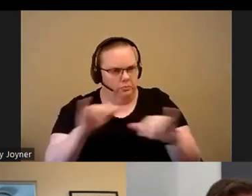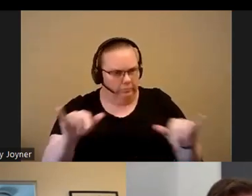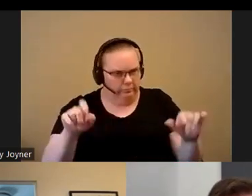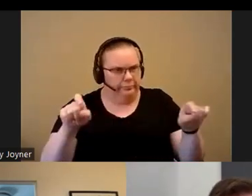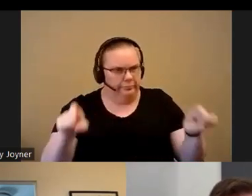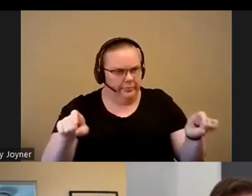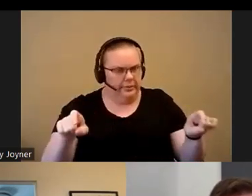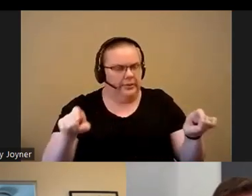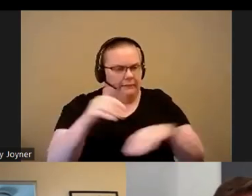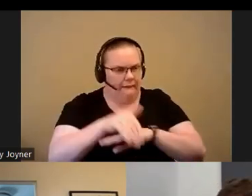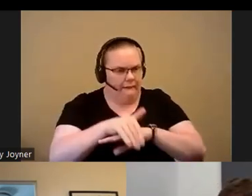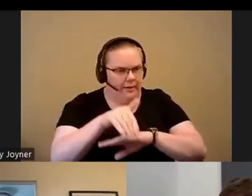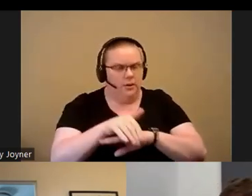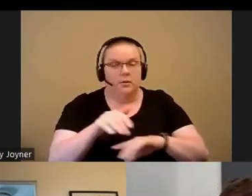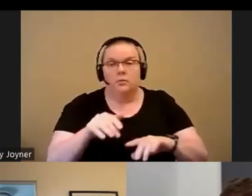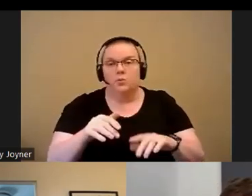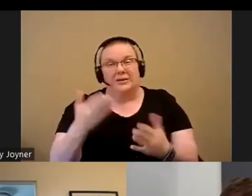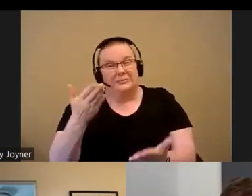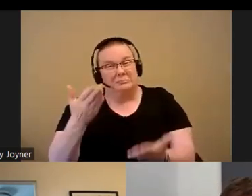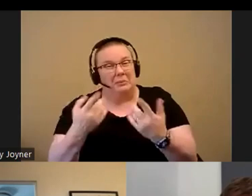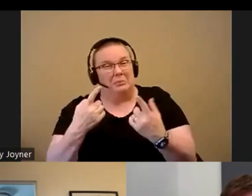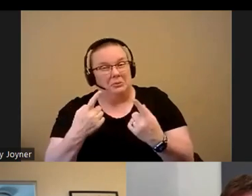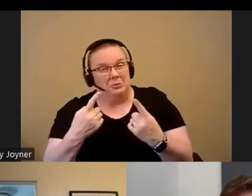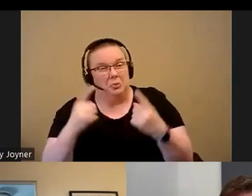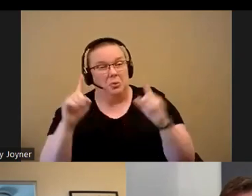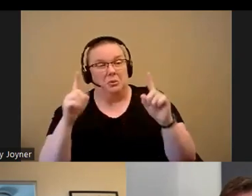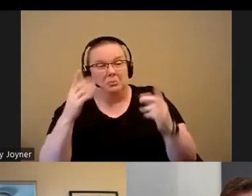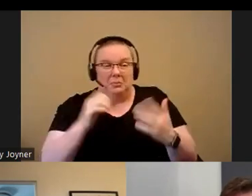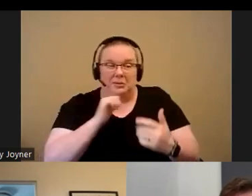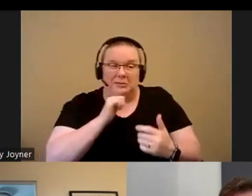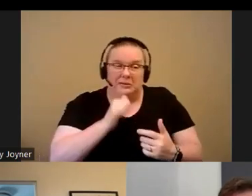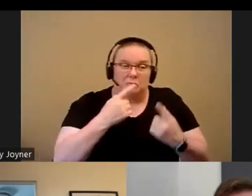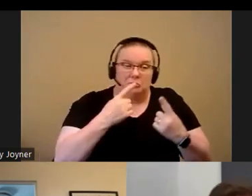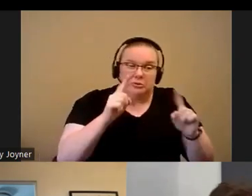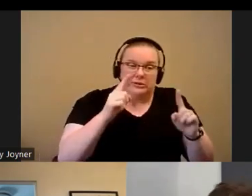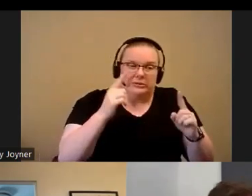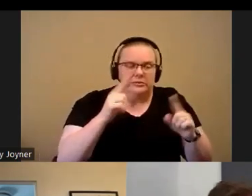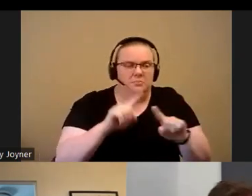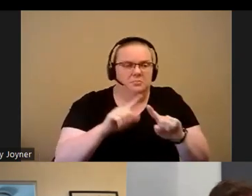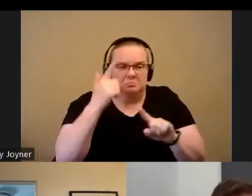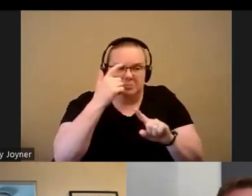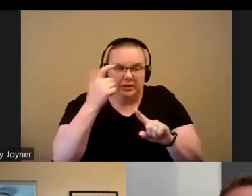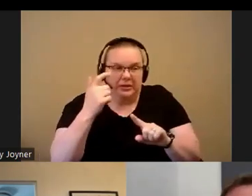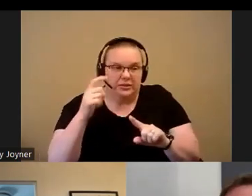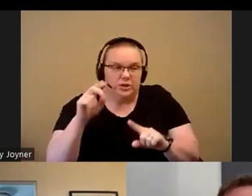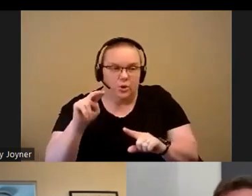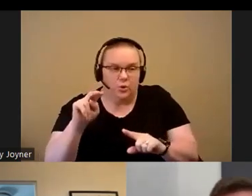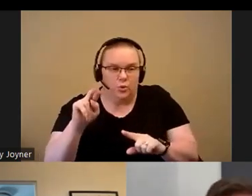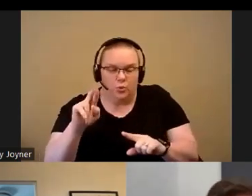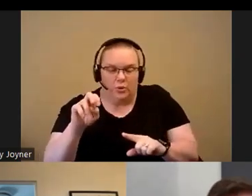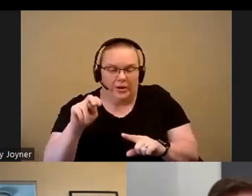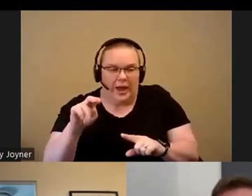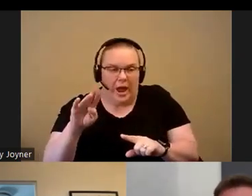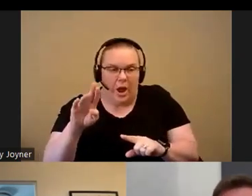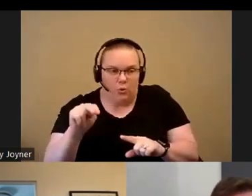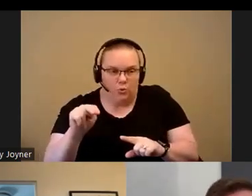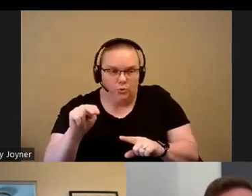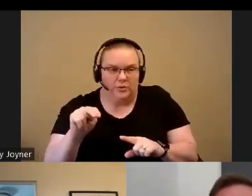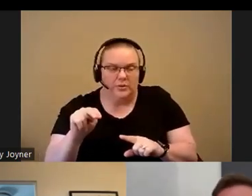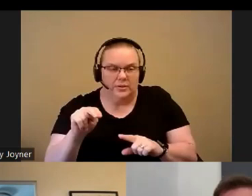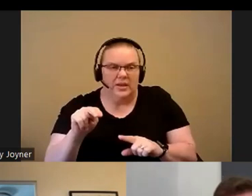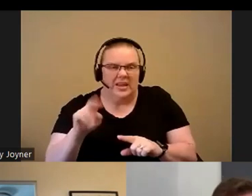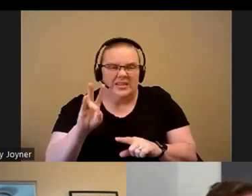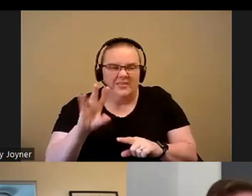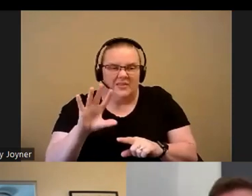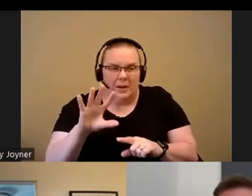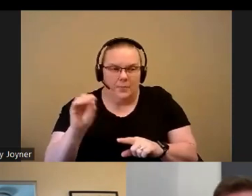well, it might work because the renown is the same. As long as 75% of the artists have been